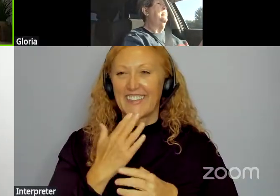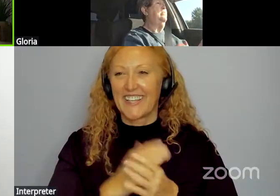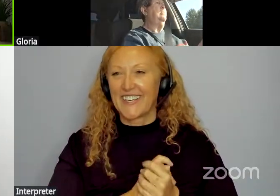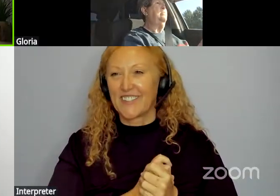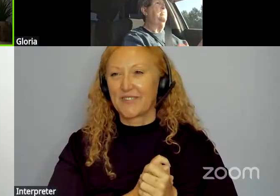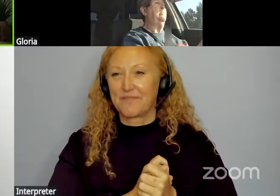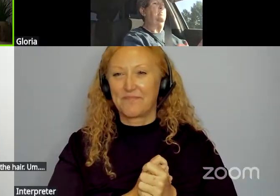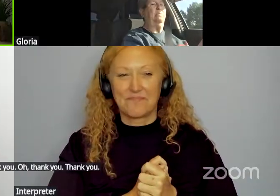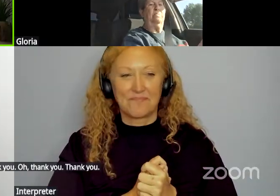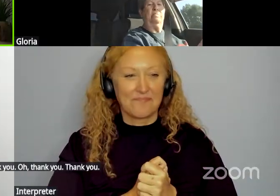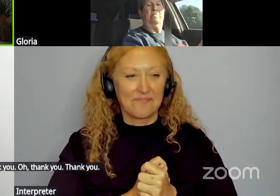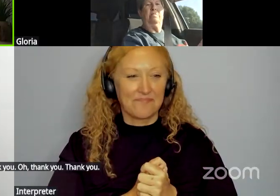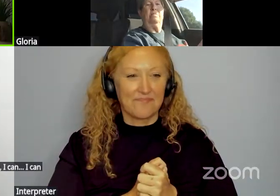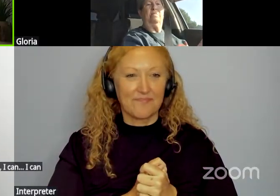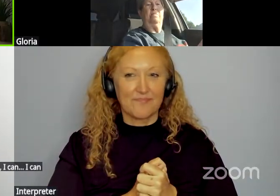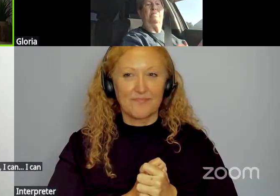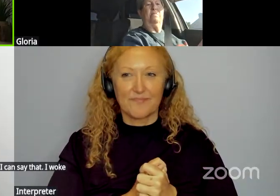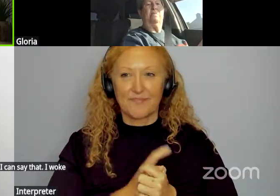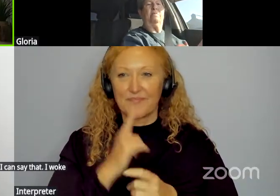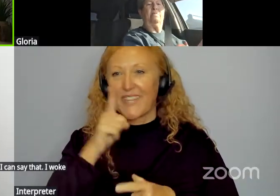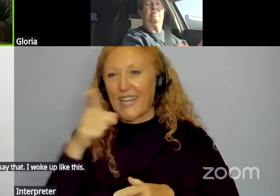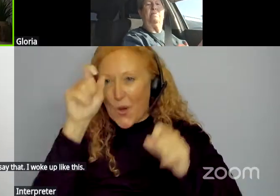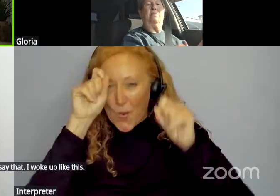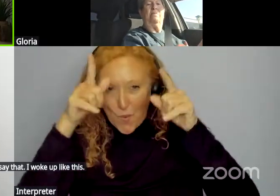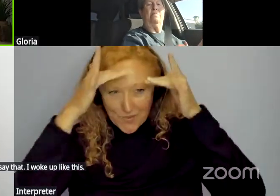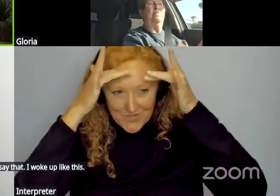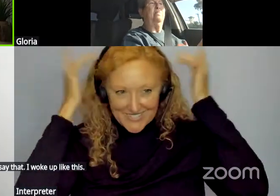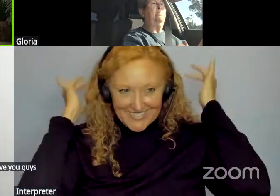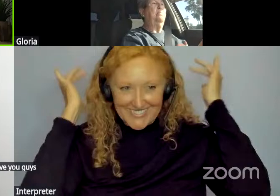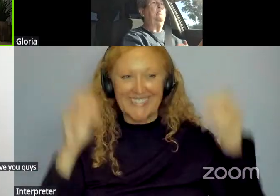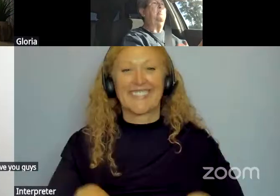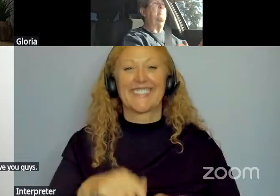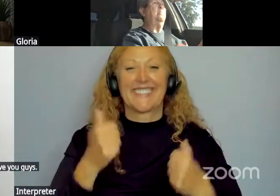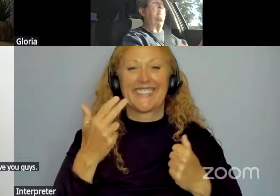Like, Thank you. I can say that I woke up like this. Love you guys.